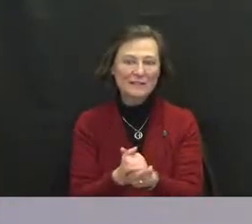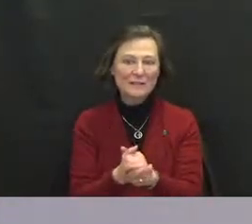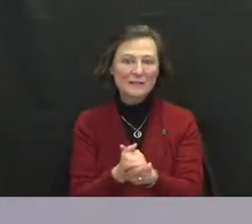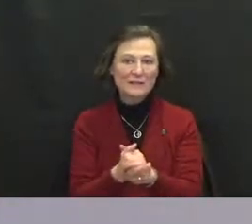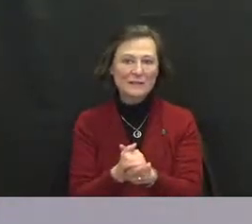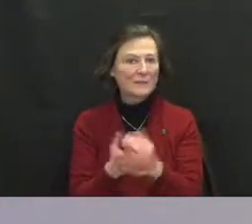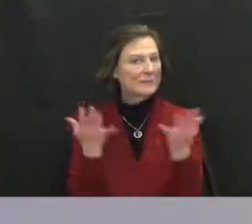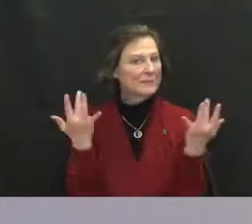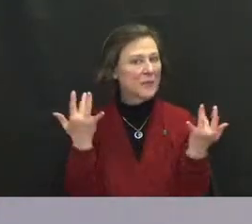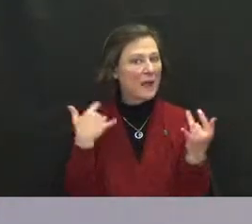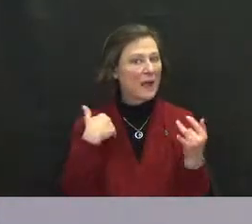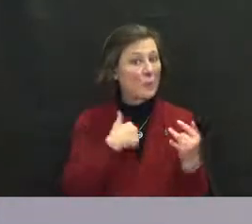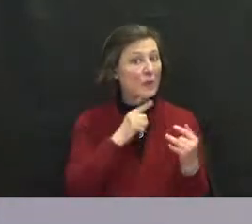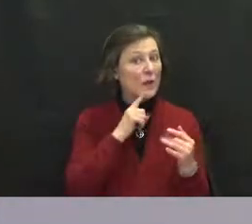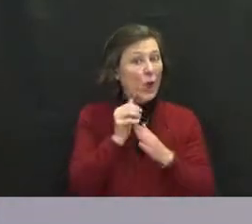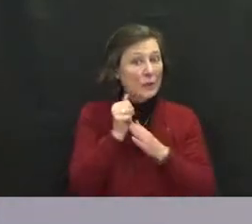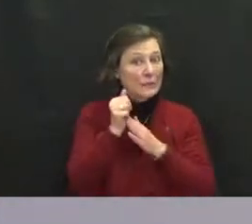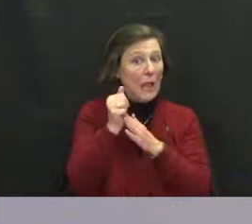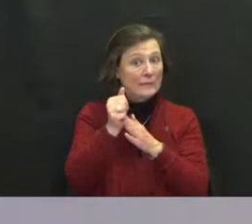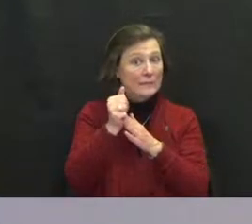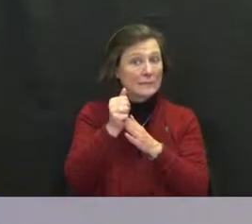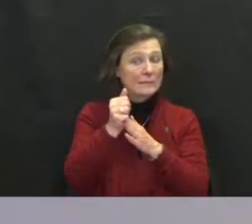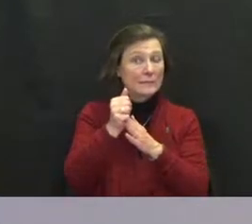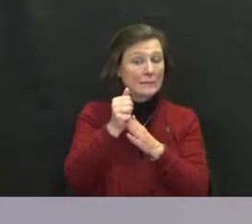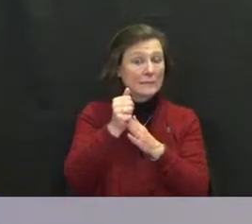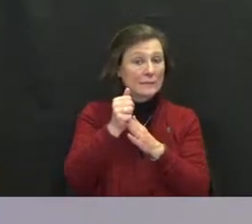For we are being guided